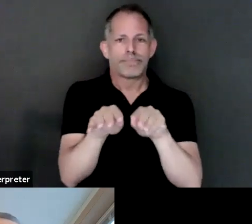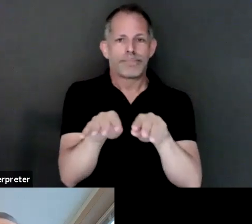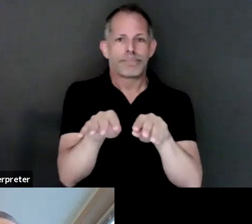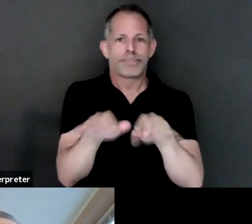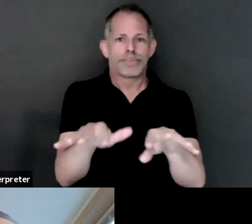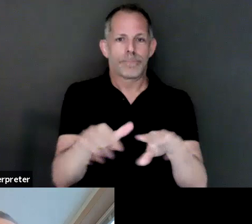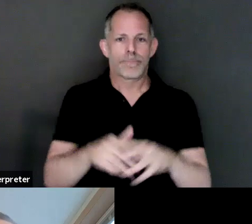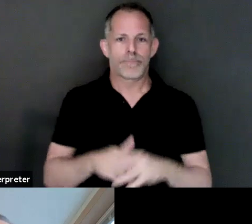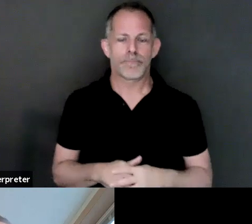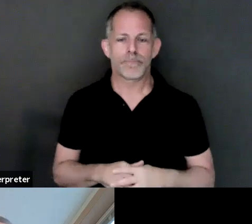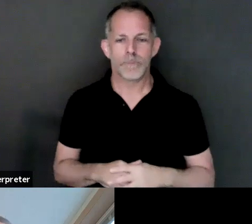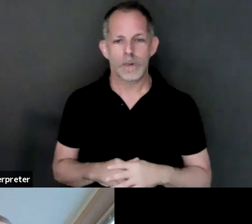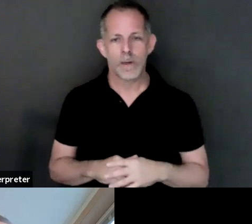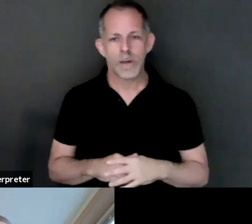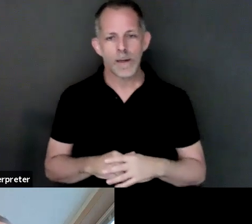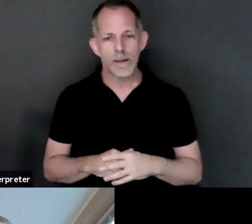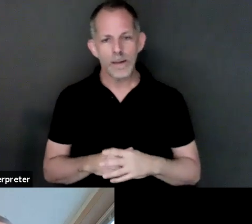because,